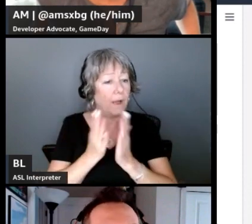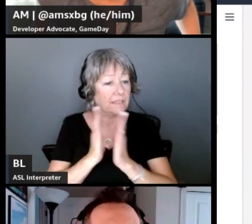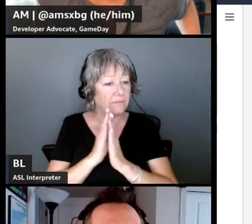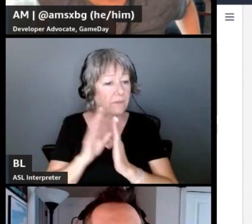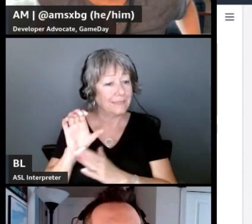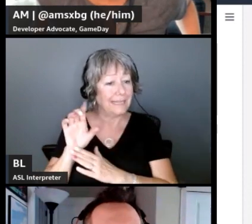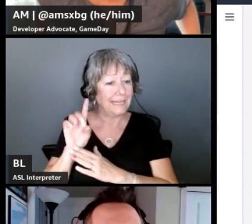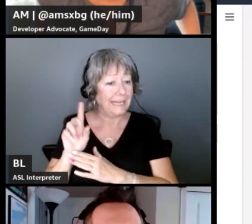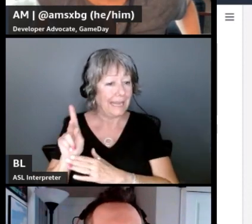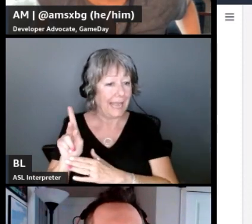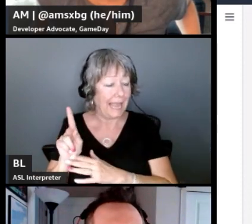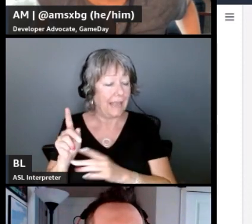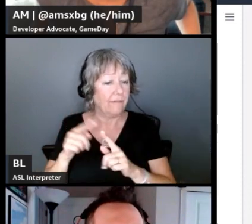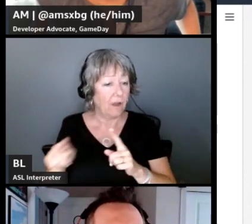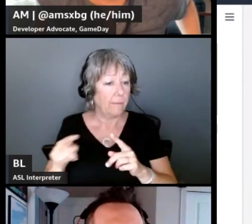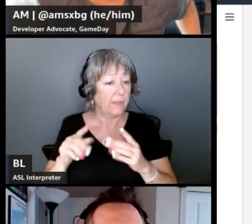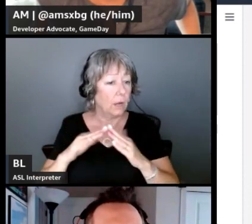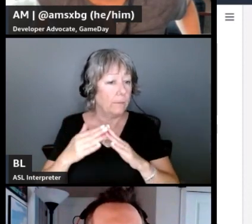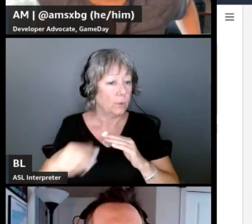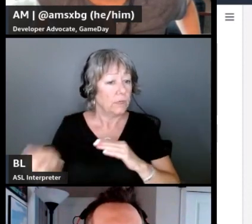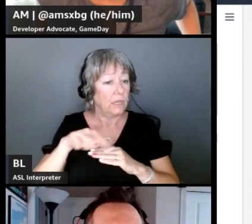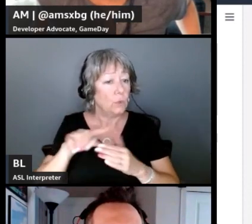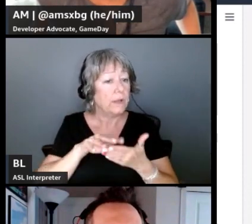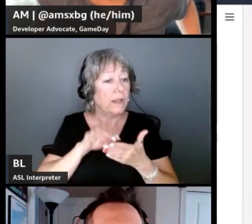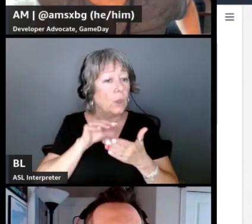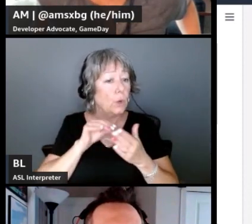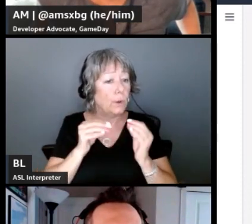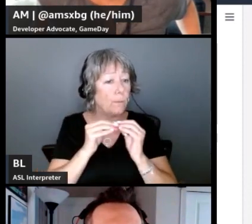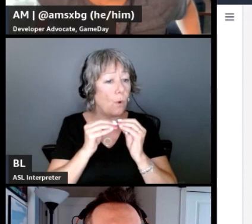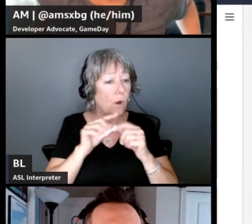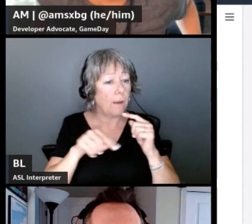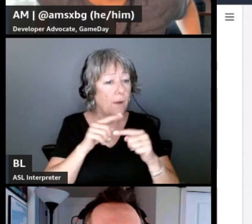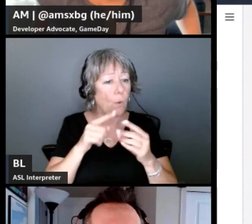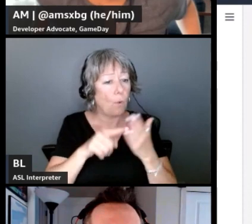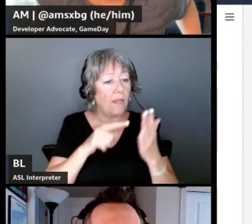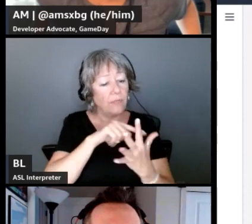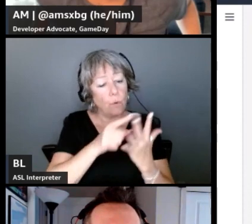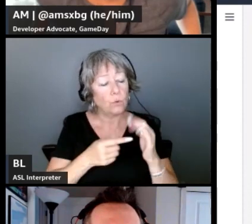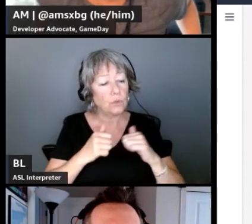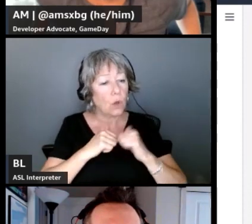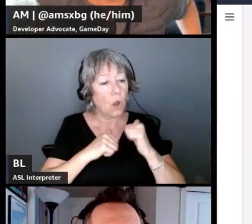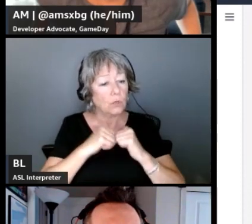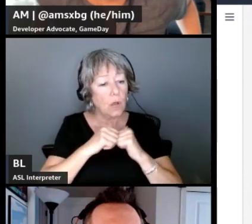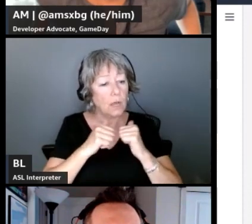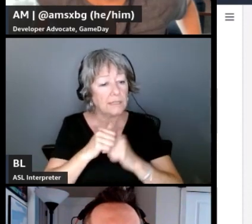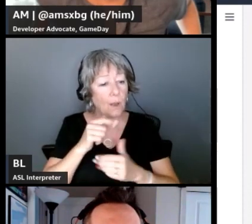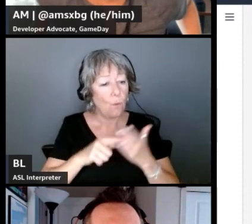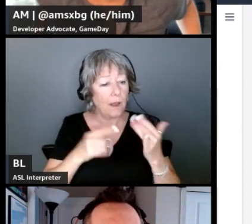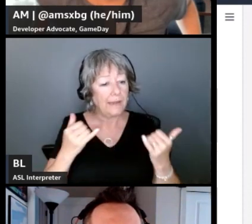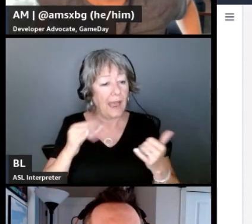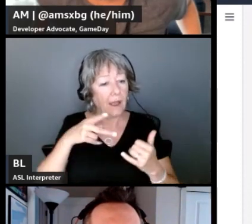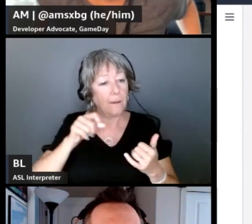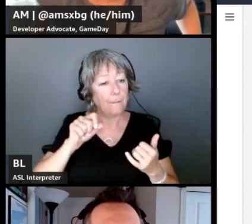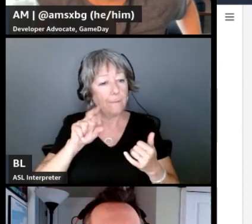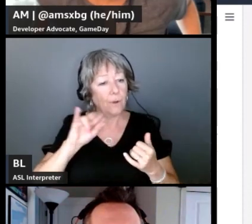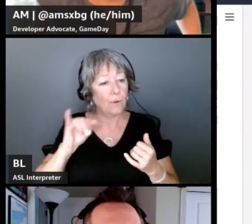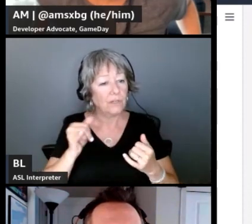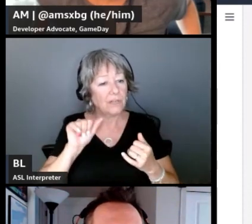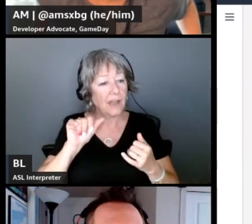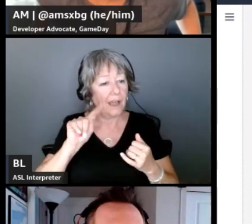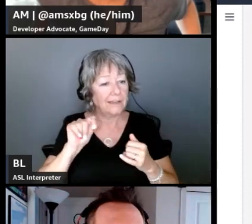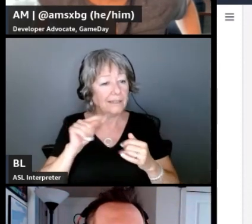cool segment. And you can learn all about what those constructs and the things that Parajat is talking about in the CDK are all